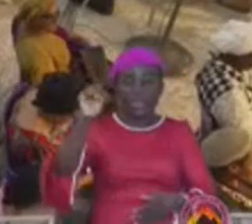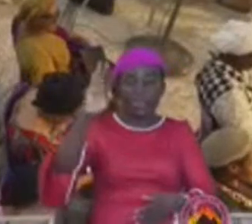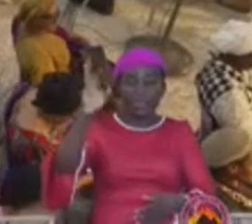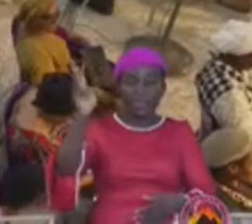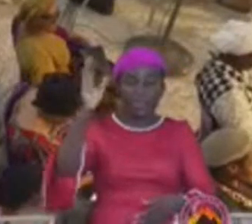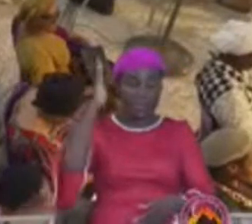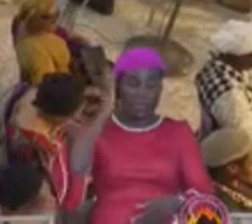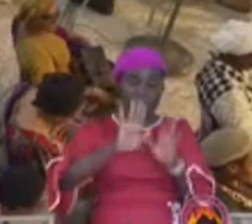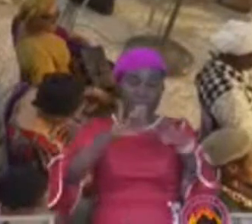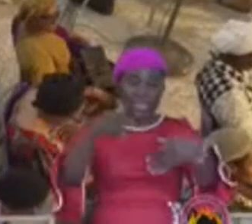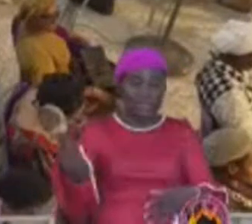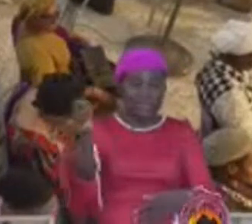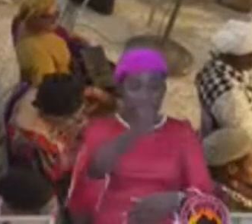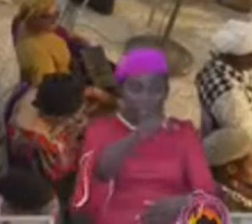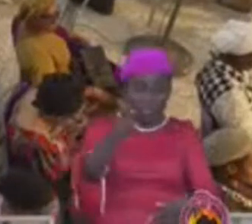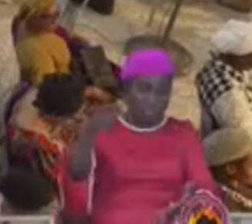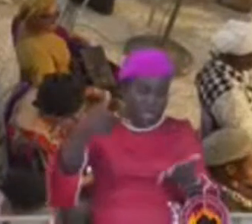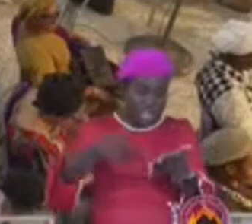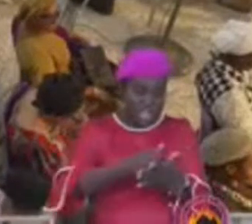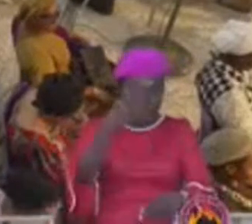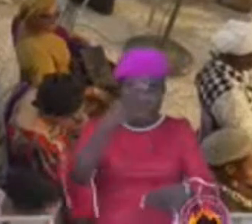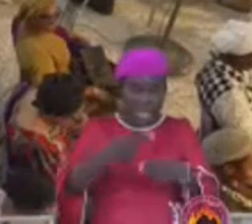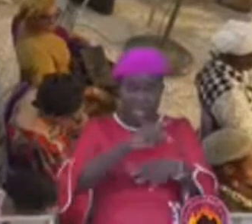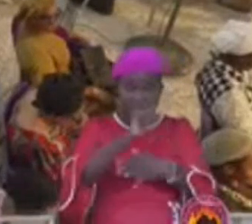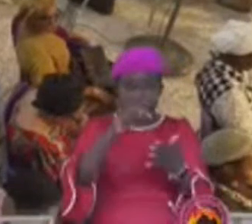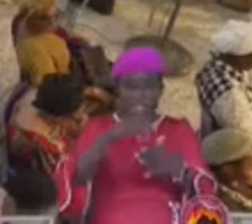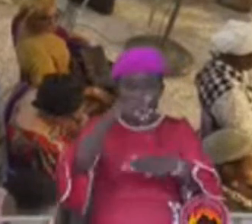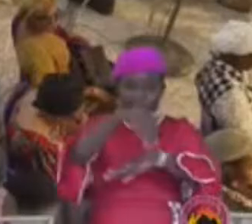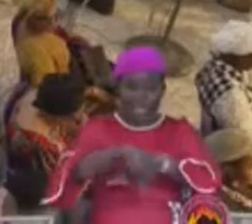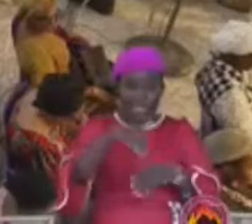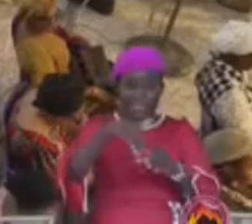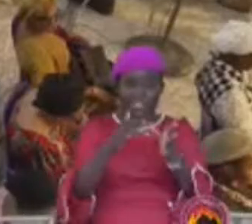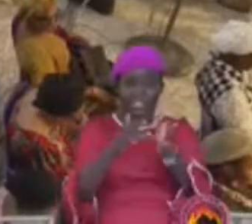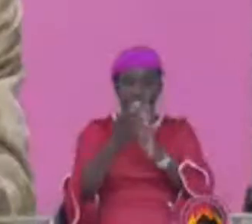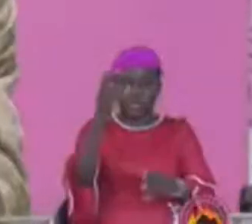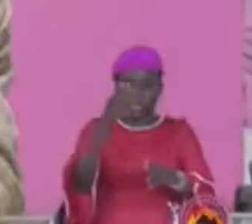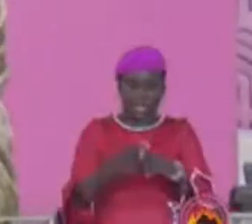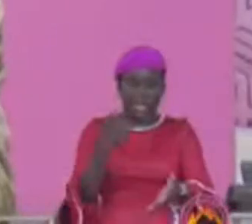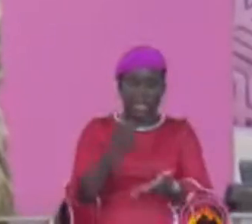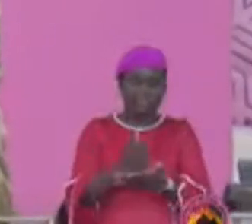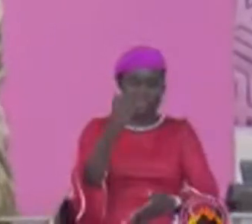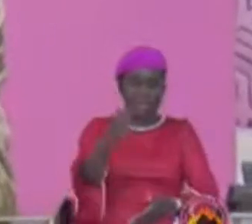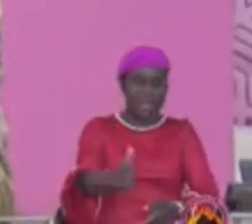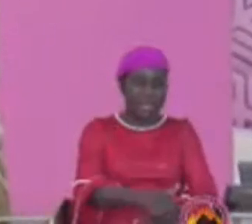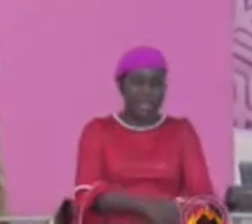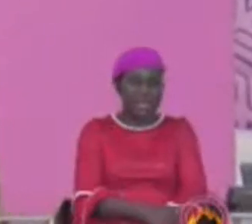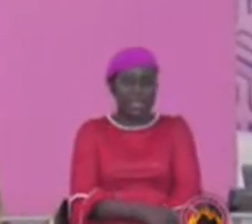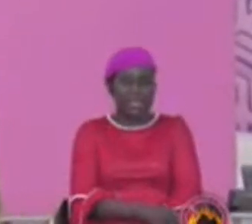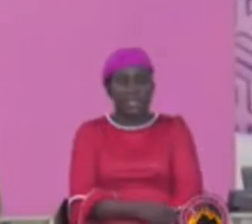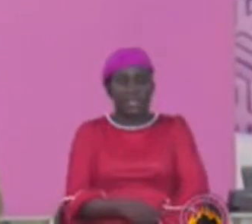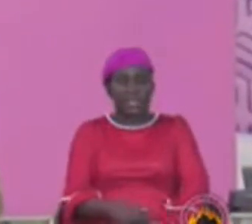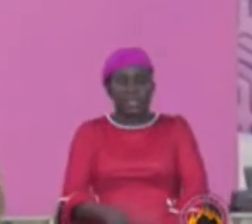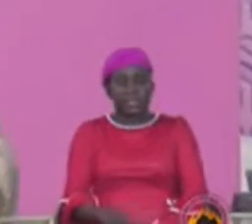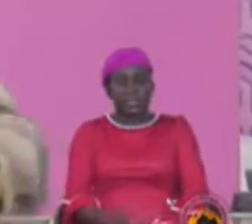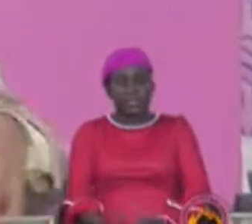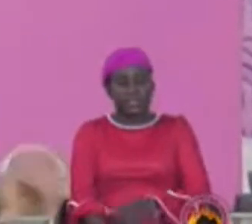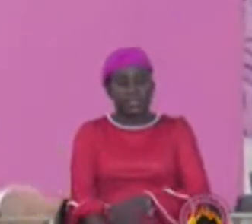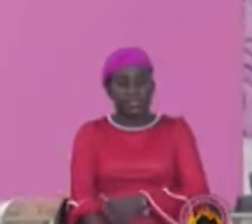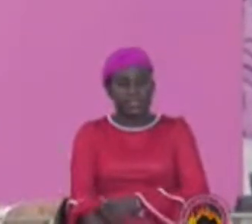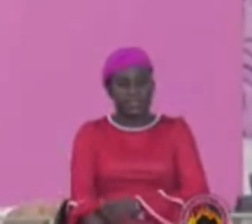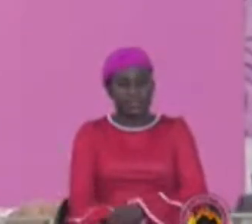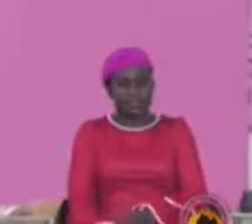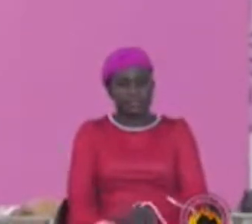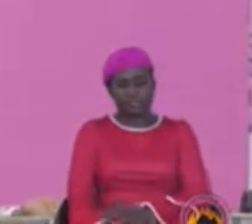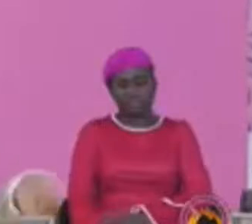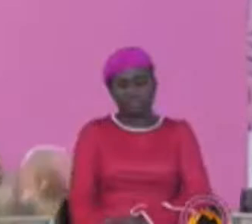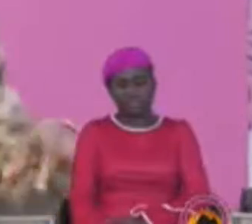tonight in Jesus' name. Our brother is out here this evening to appreciate the name of the Lord, because on the street where he lives, it used to be very